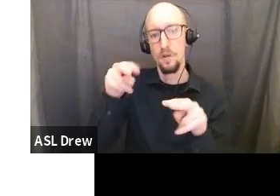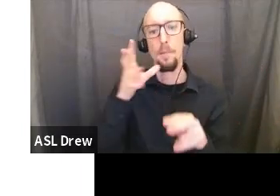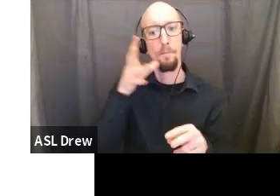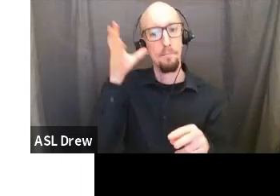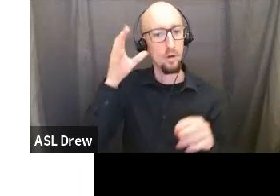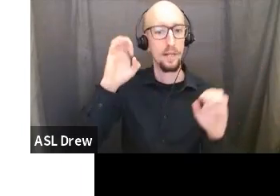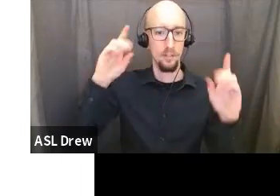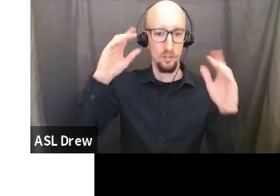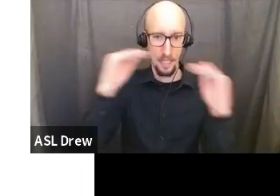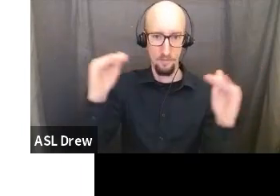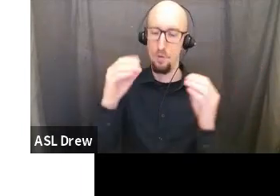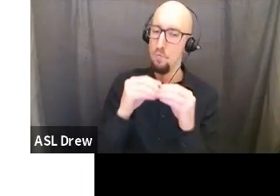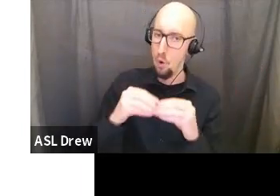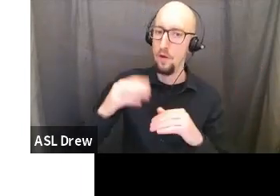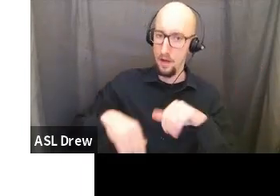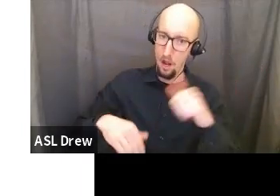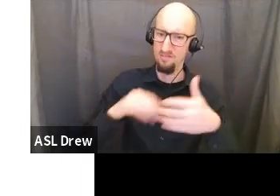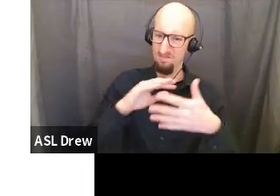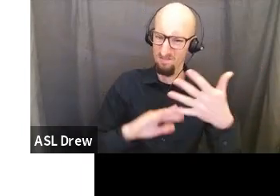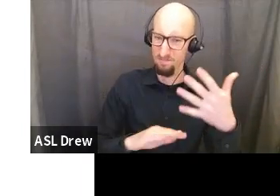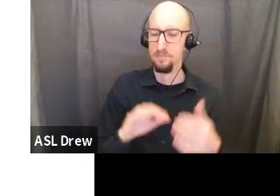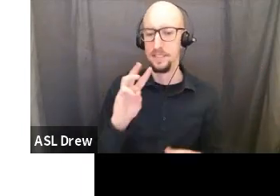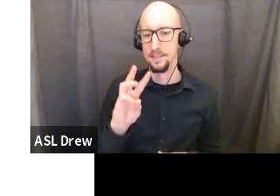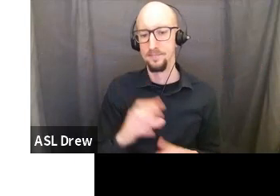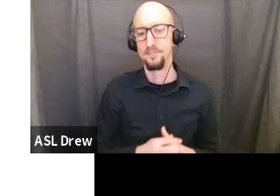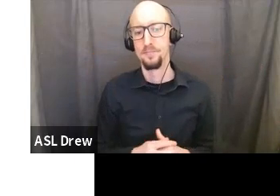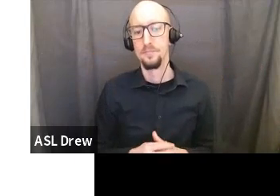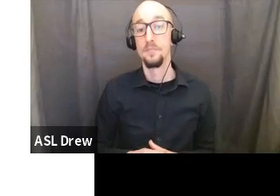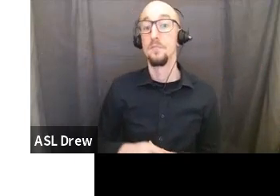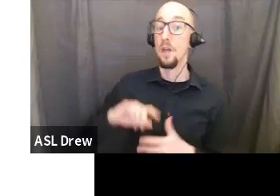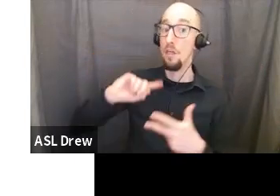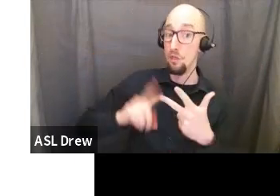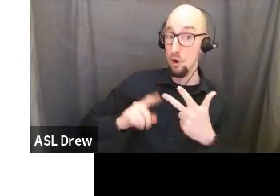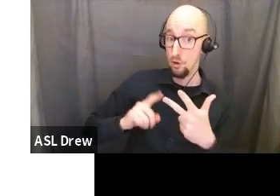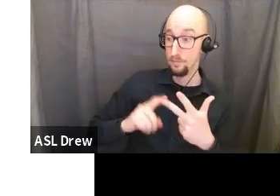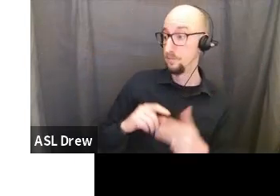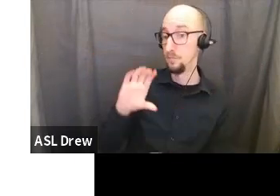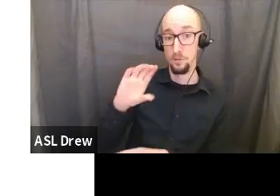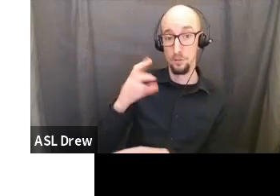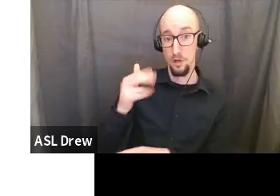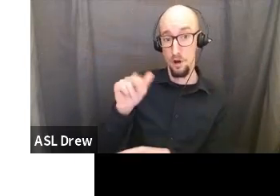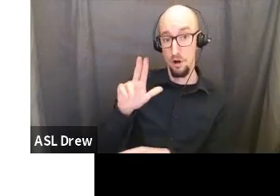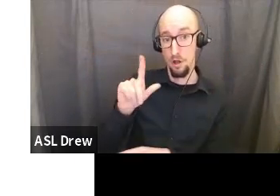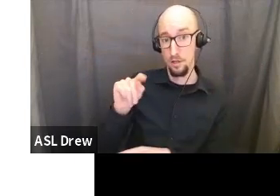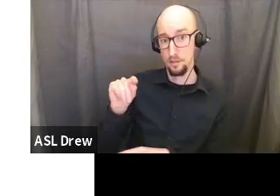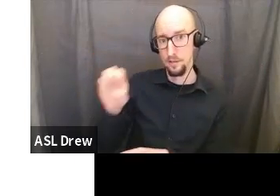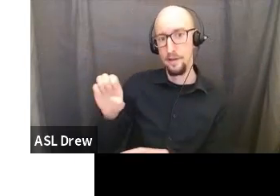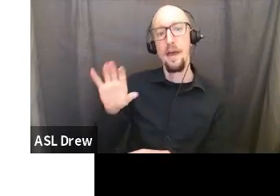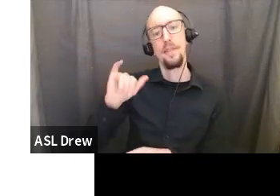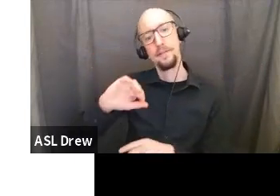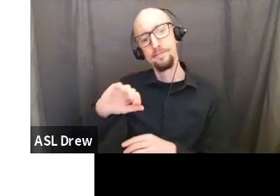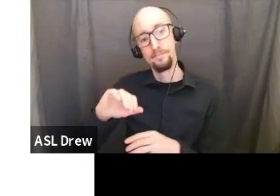factors. Third, Charlotte supplements the use of census